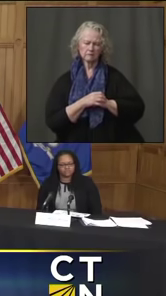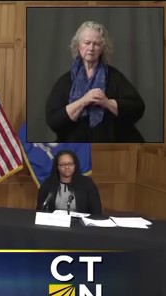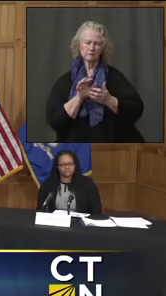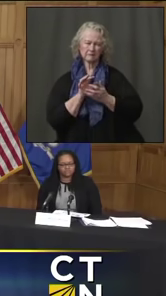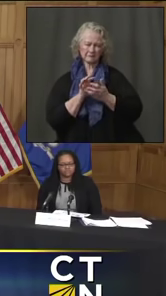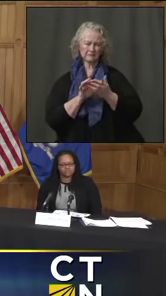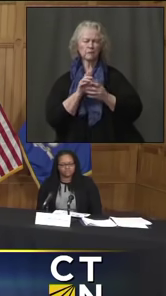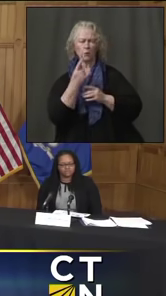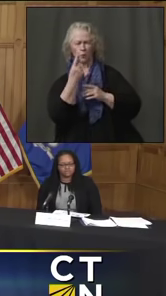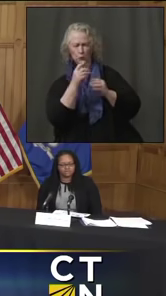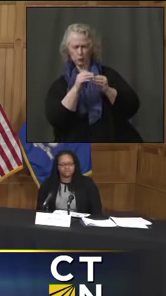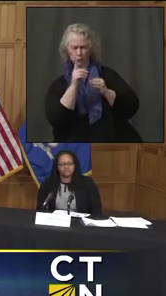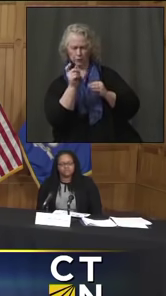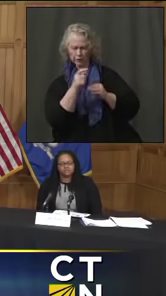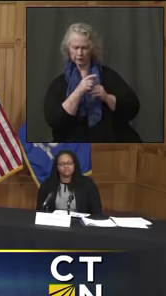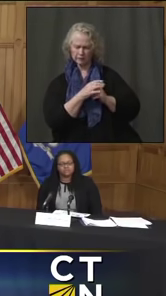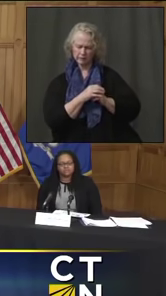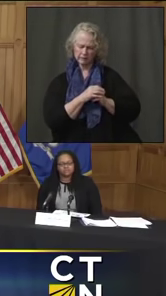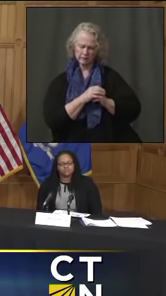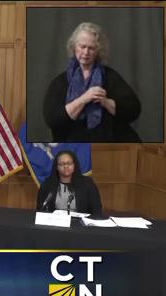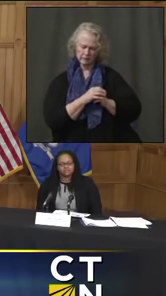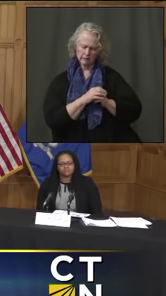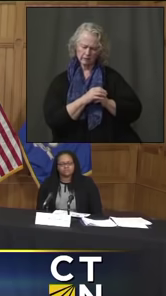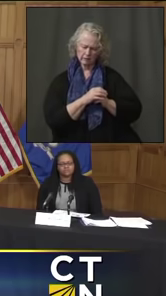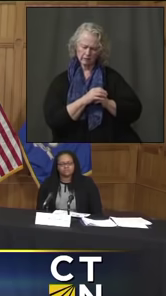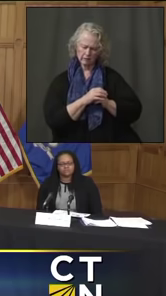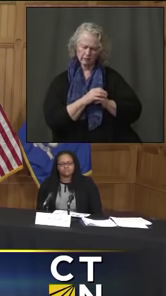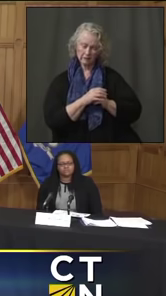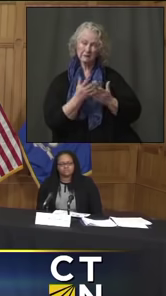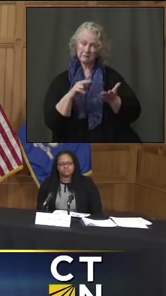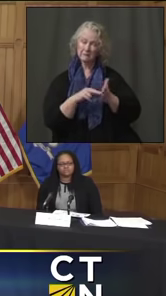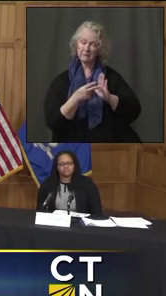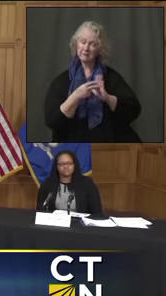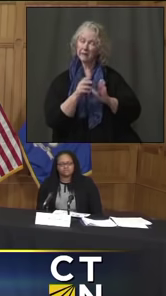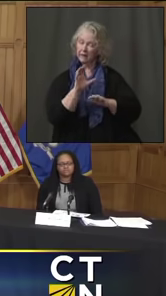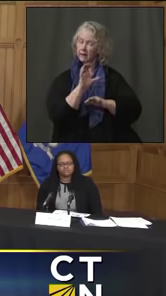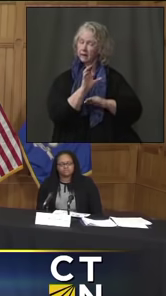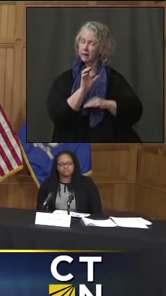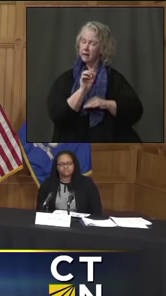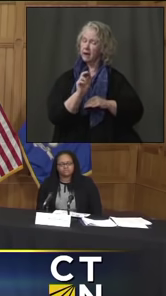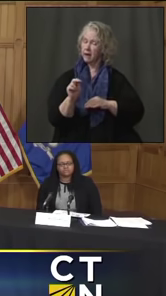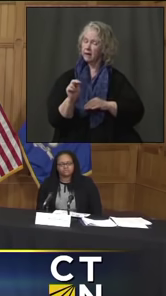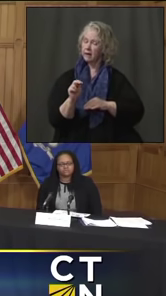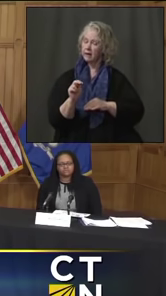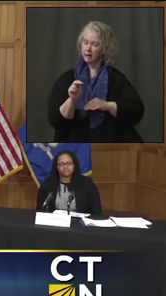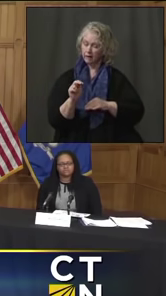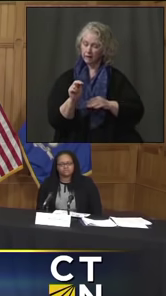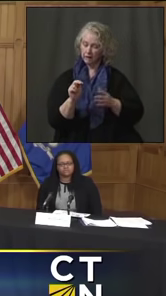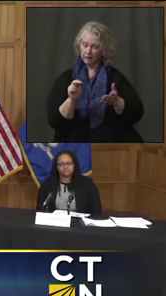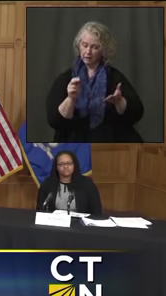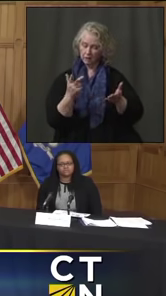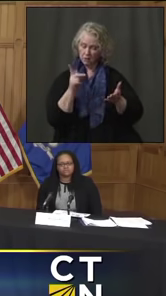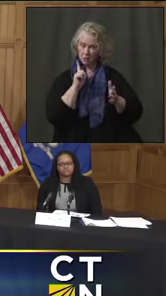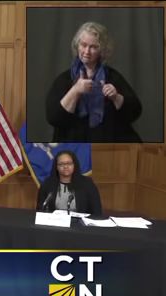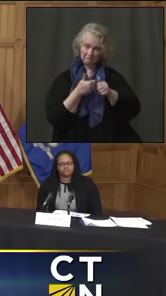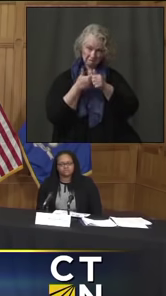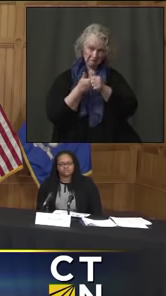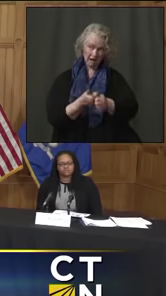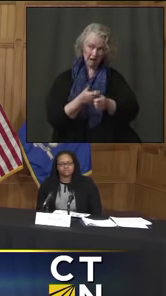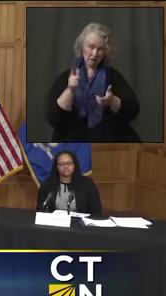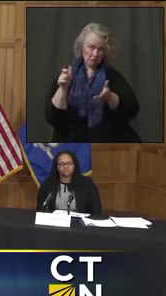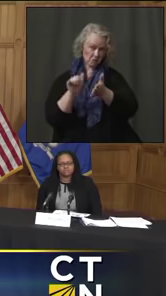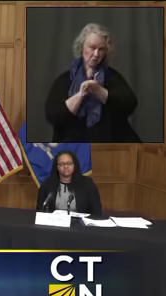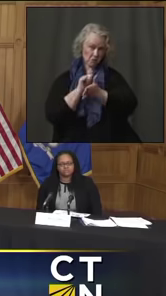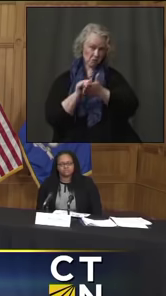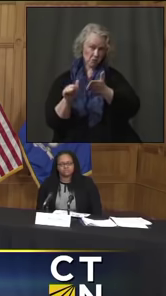One more question, Governor. So that means that Connecticut is going to follow the steps of New York in